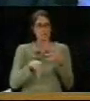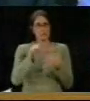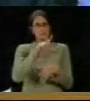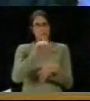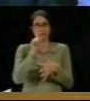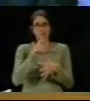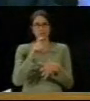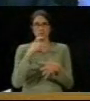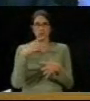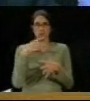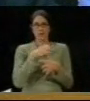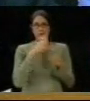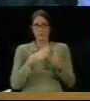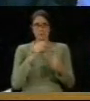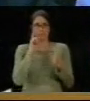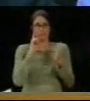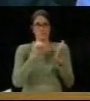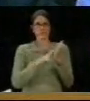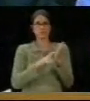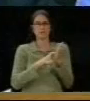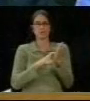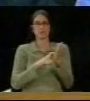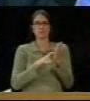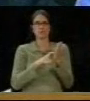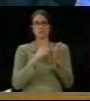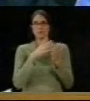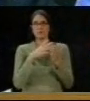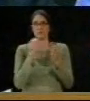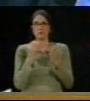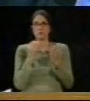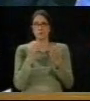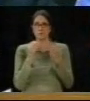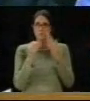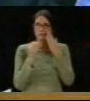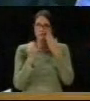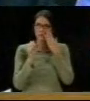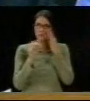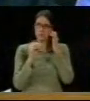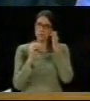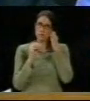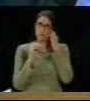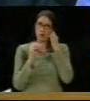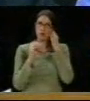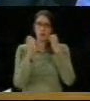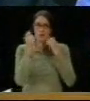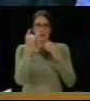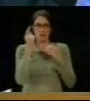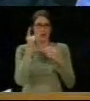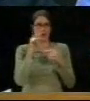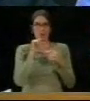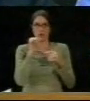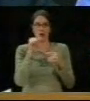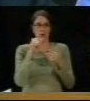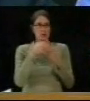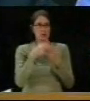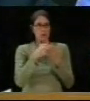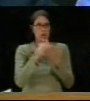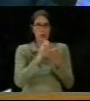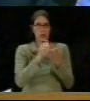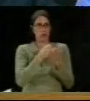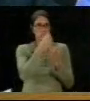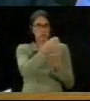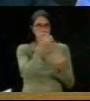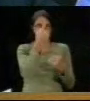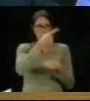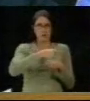that the commissioners recognize here. That just doesn't go to you today, but again, I just want to point out to all